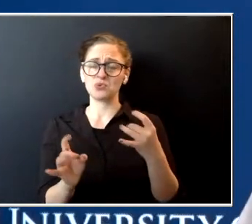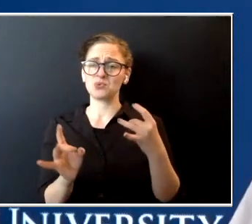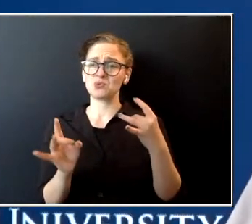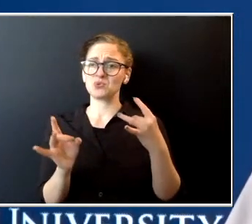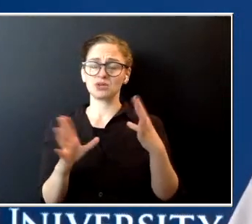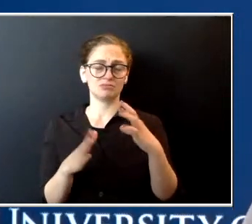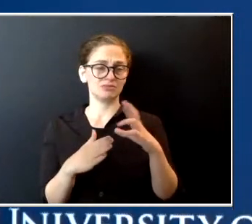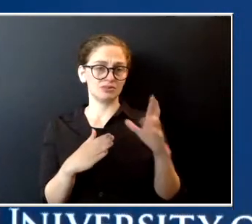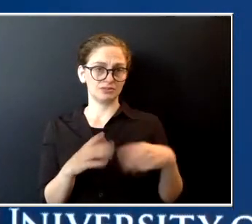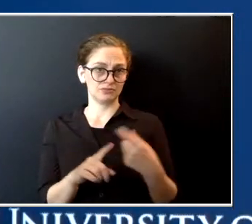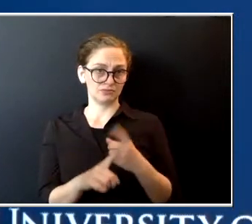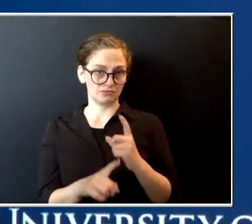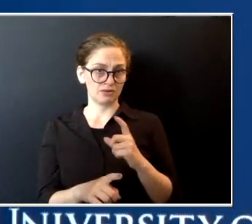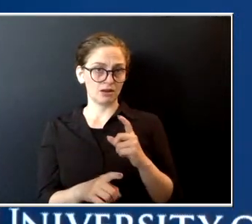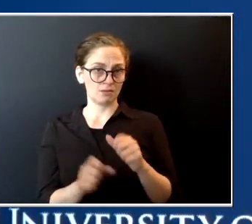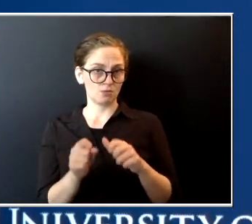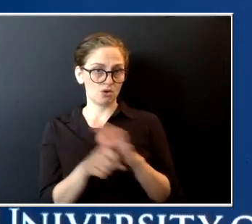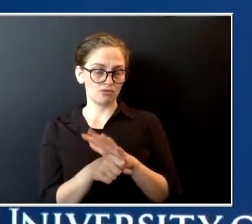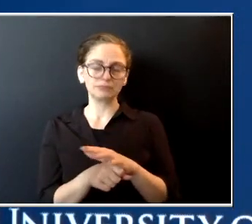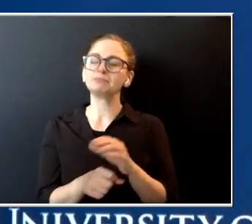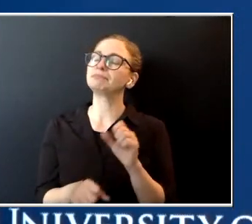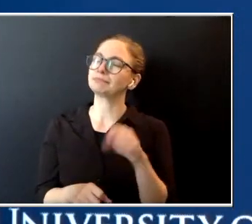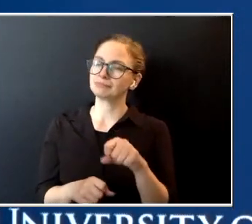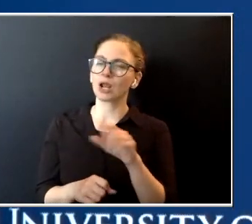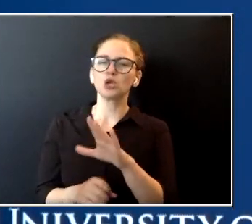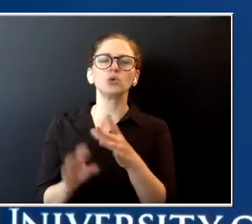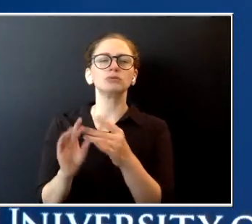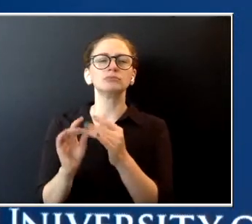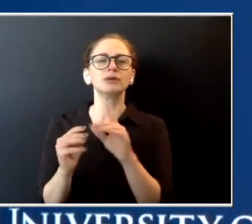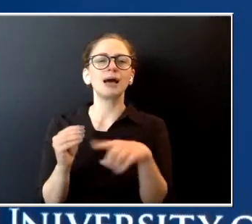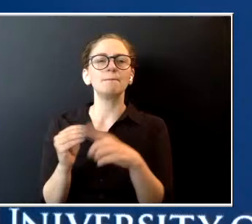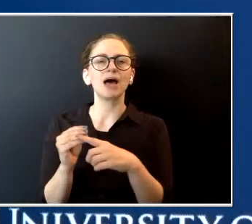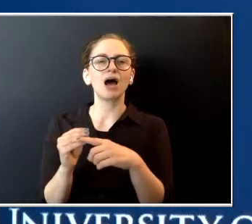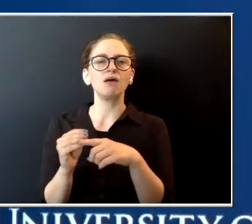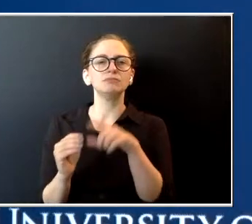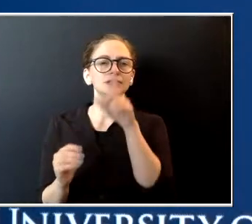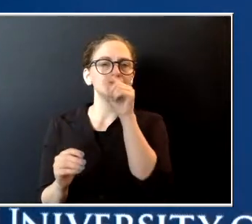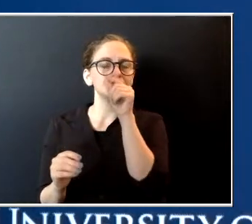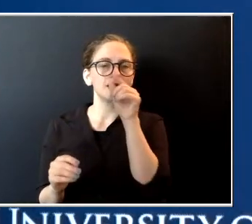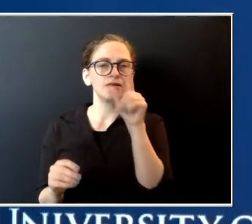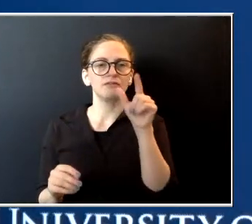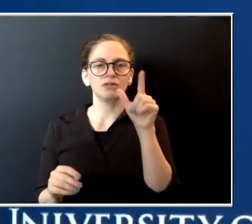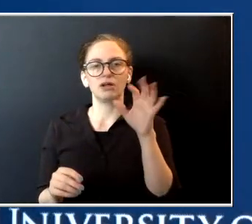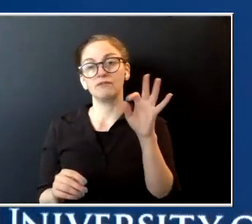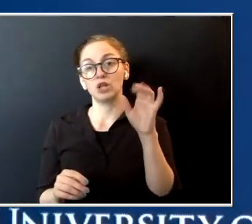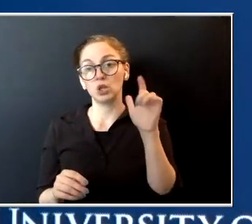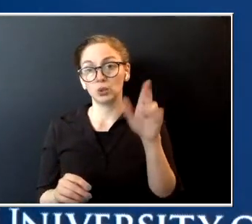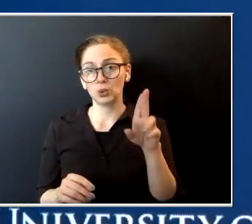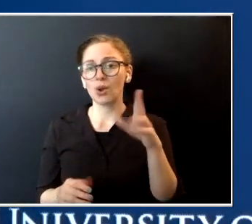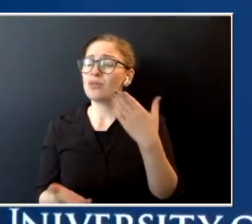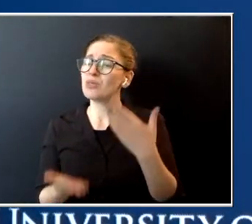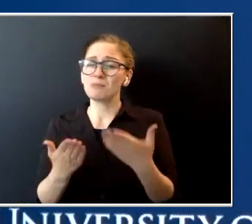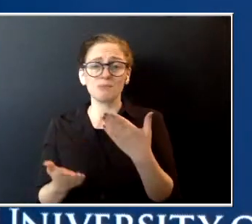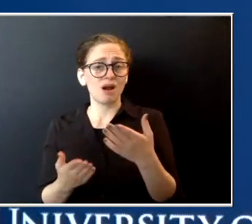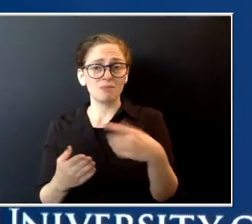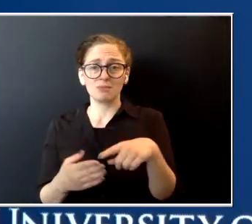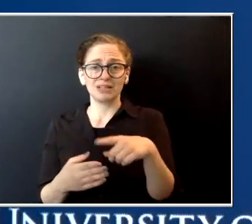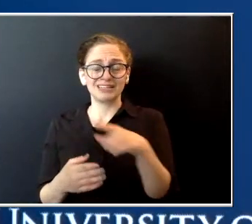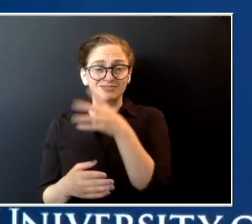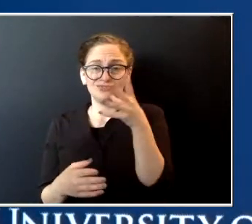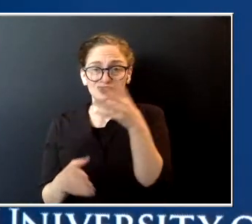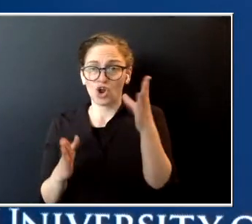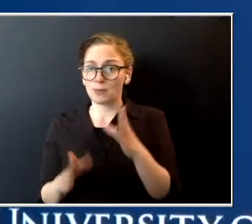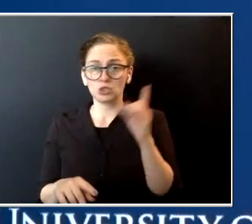the avian influenza, just the PPE was probably not being able to be worn properly due to the extreme heat